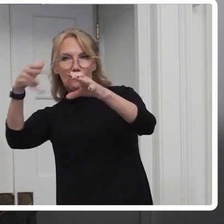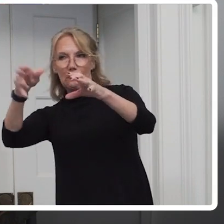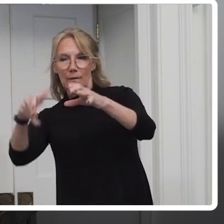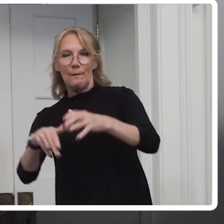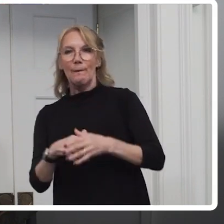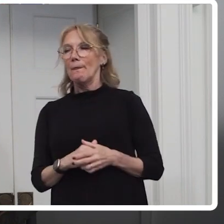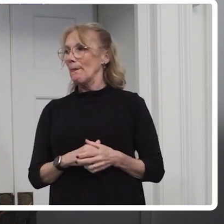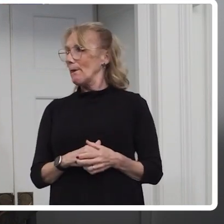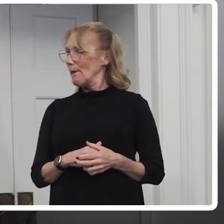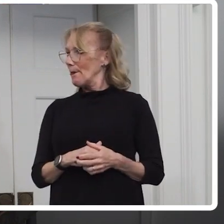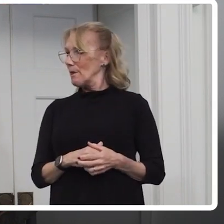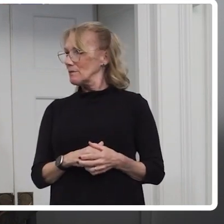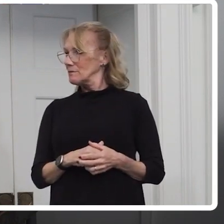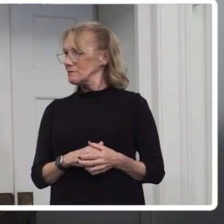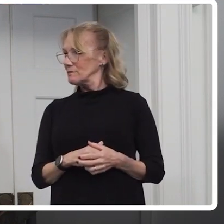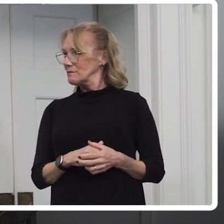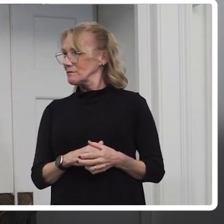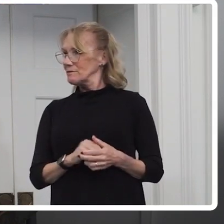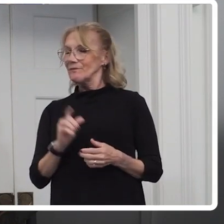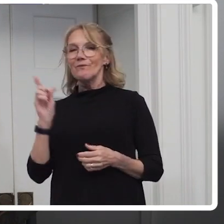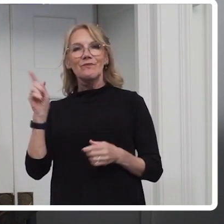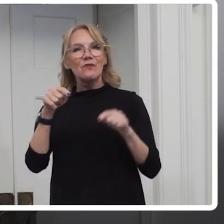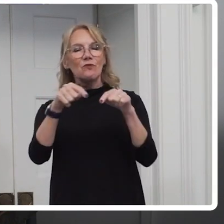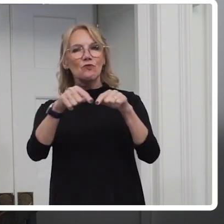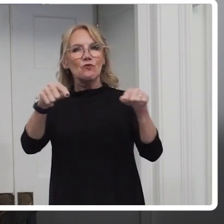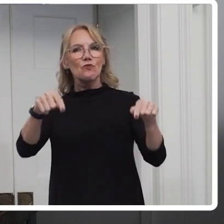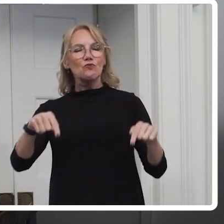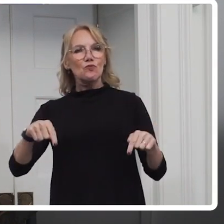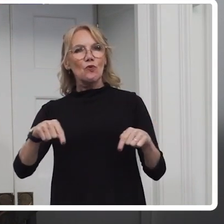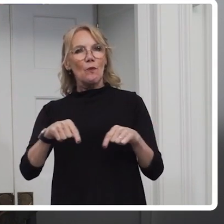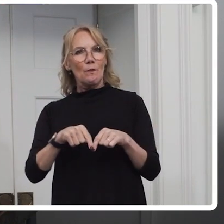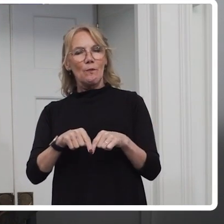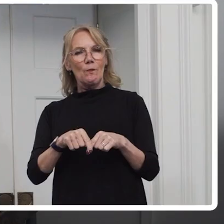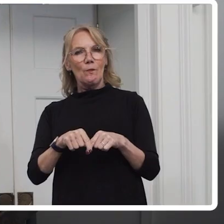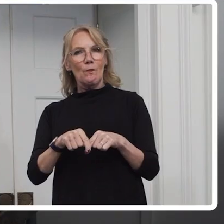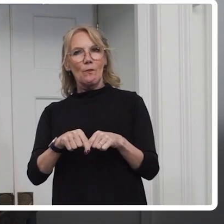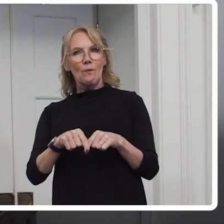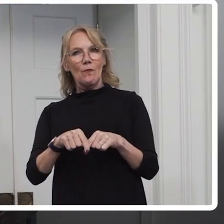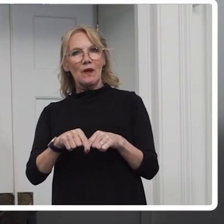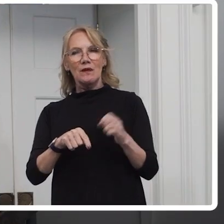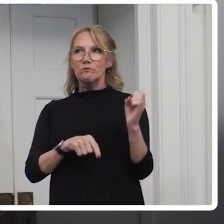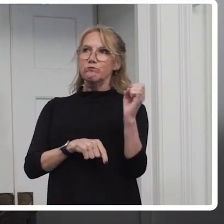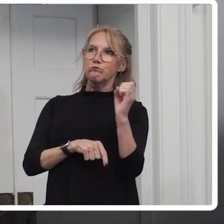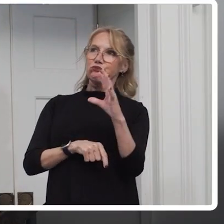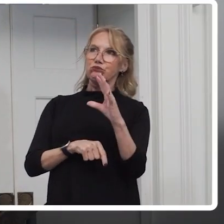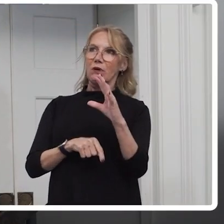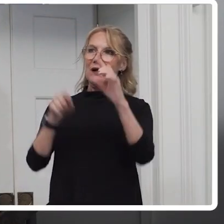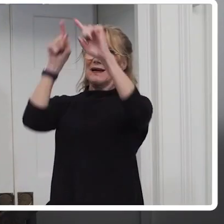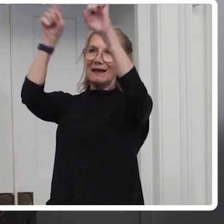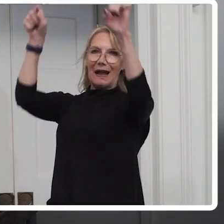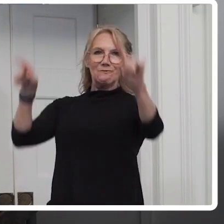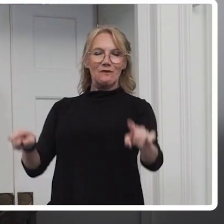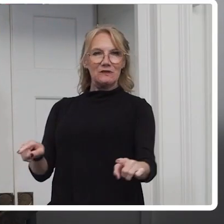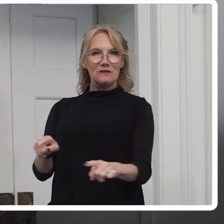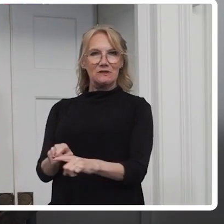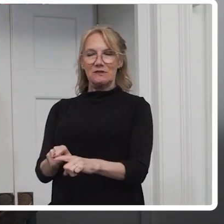to it. So in the room where it is shown, it's projected onto this canvas cut into that shape,